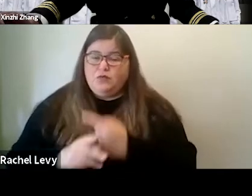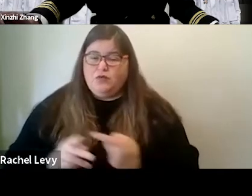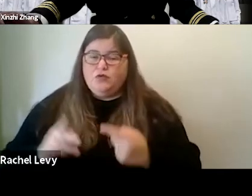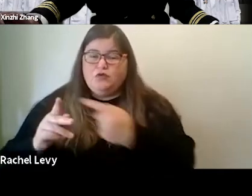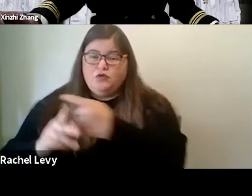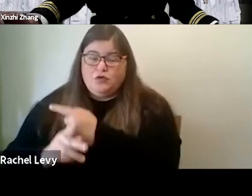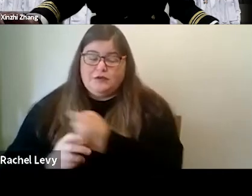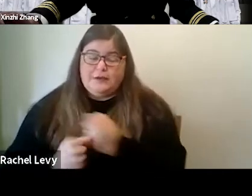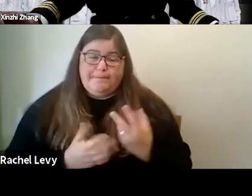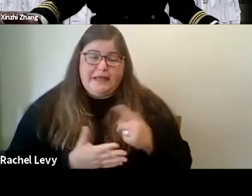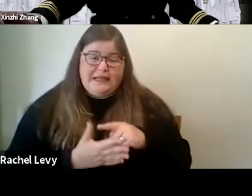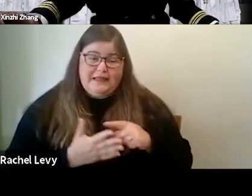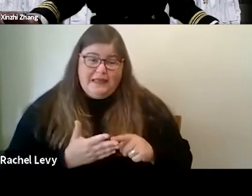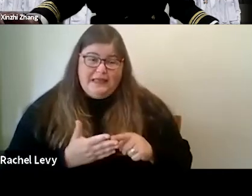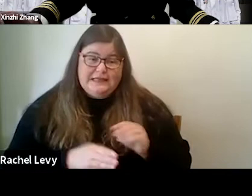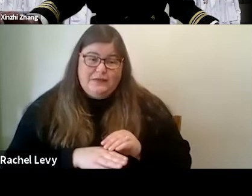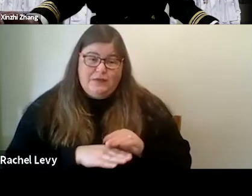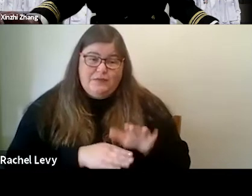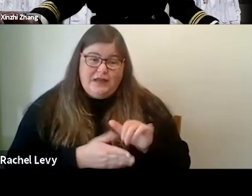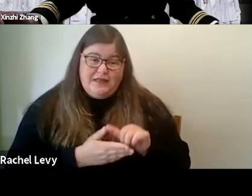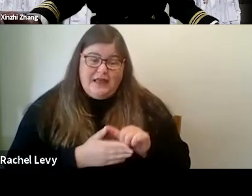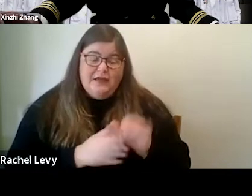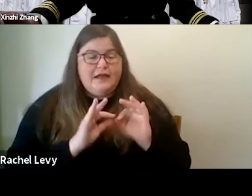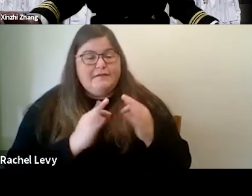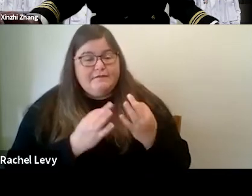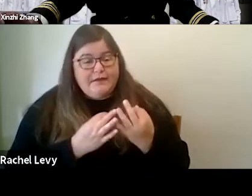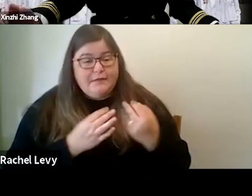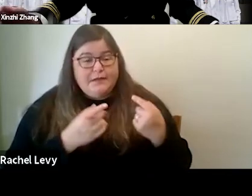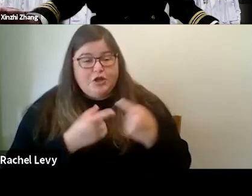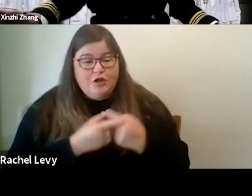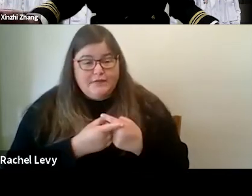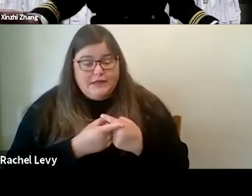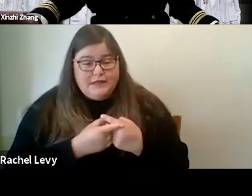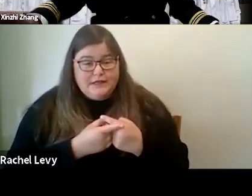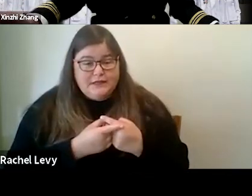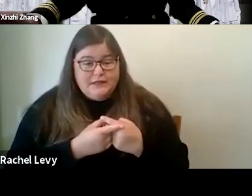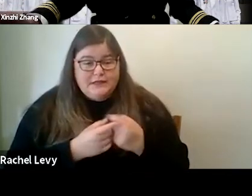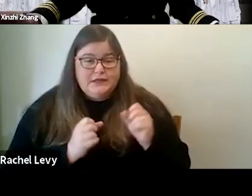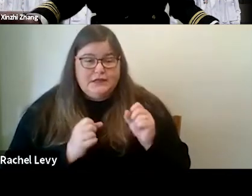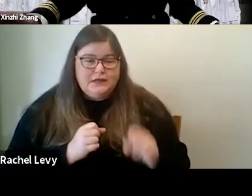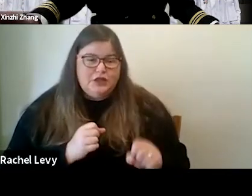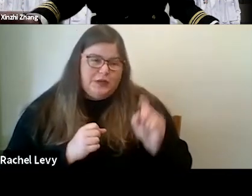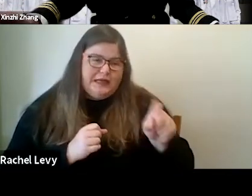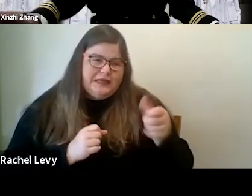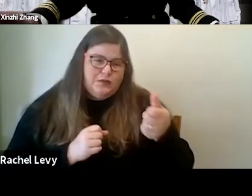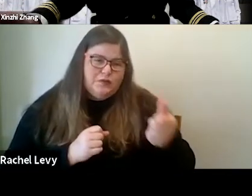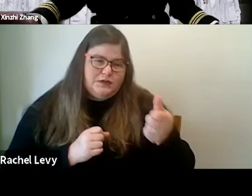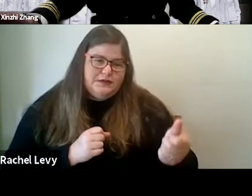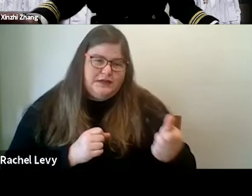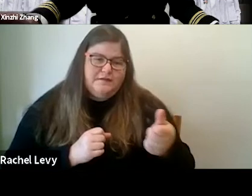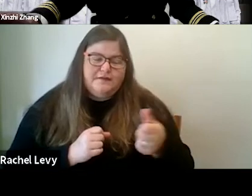impact this. For example, family conflict. You can click through that. Patient-child